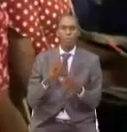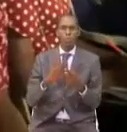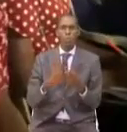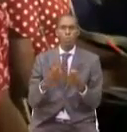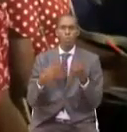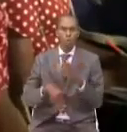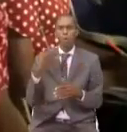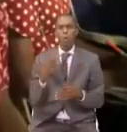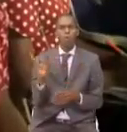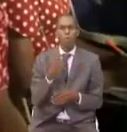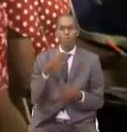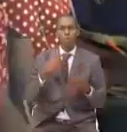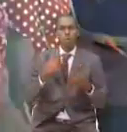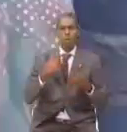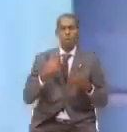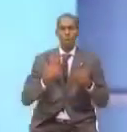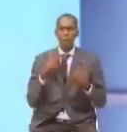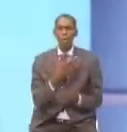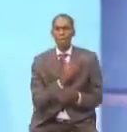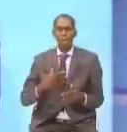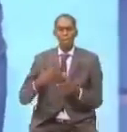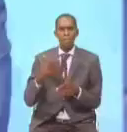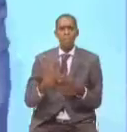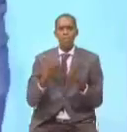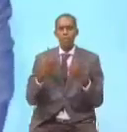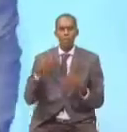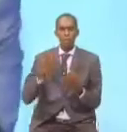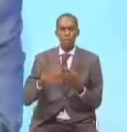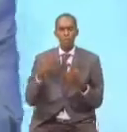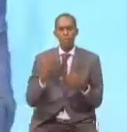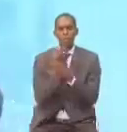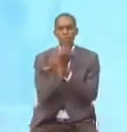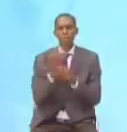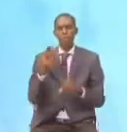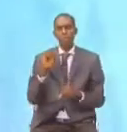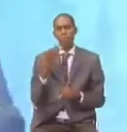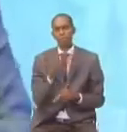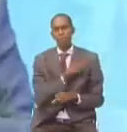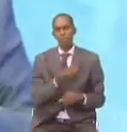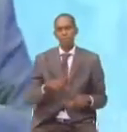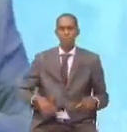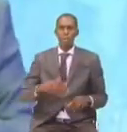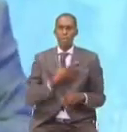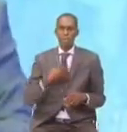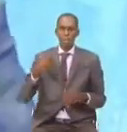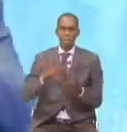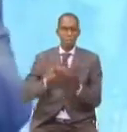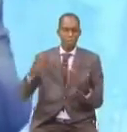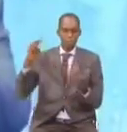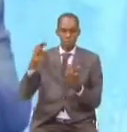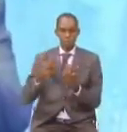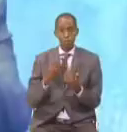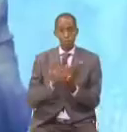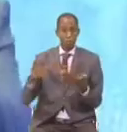where you have been and then come to the salvation of the Lord and the righteousness of the